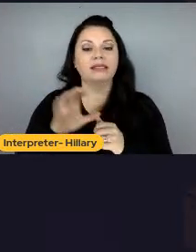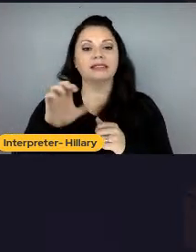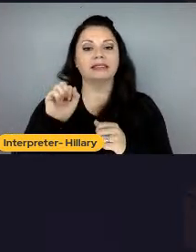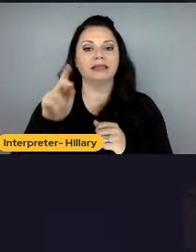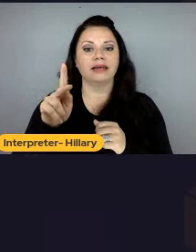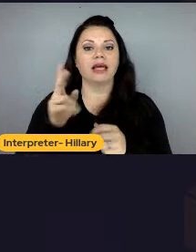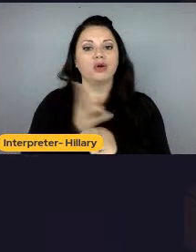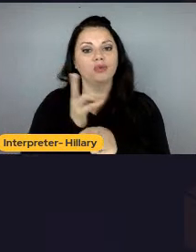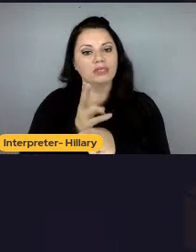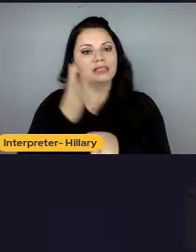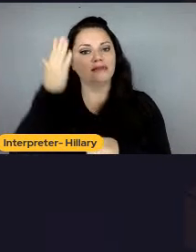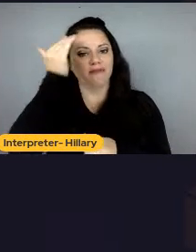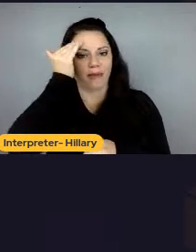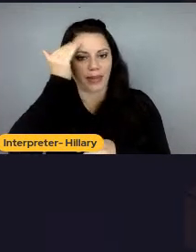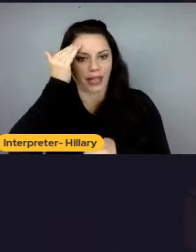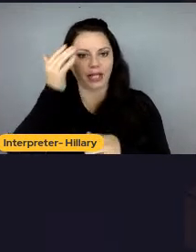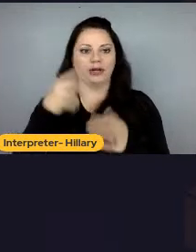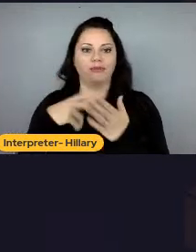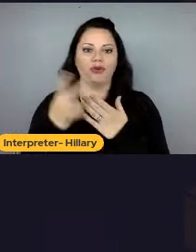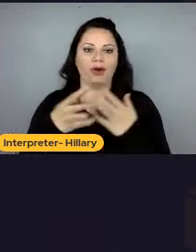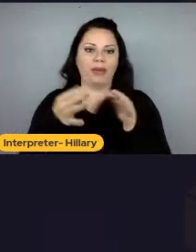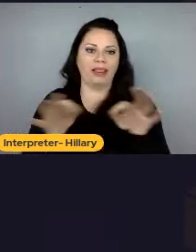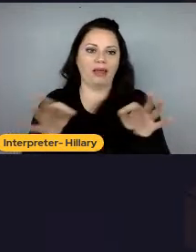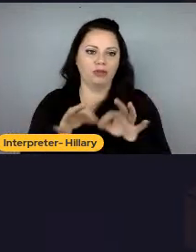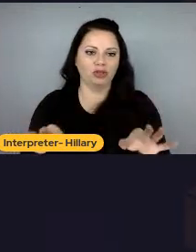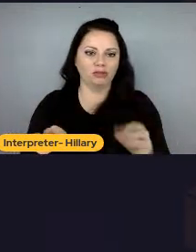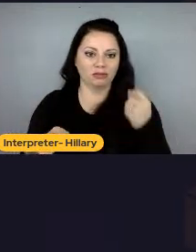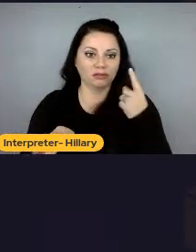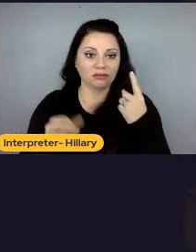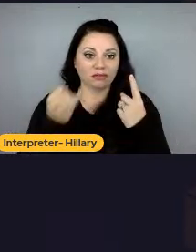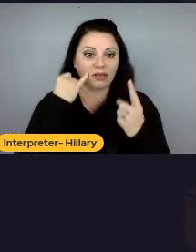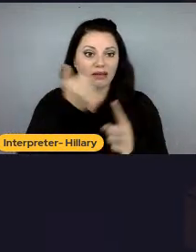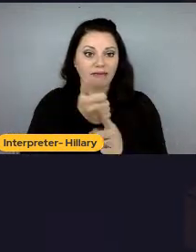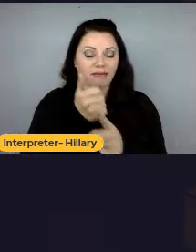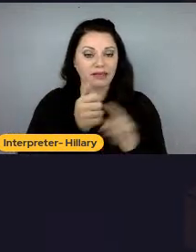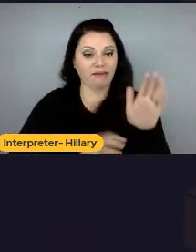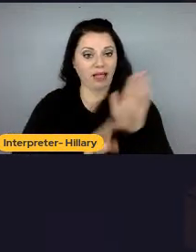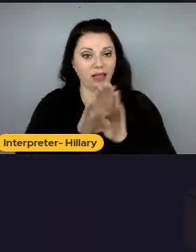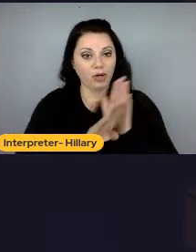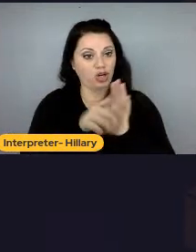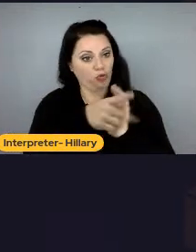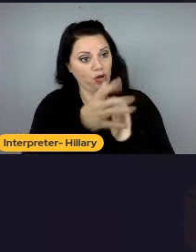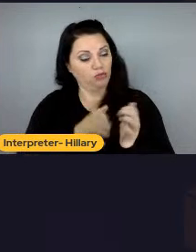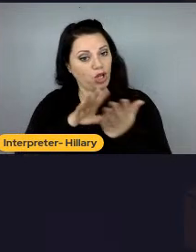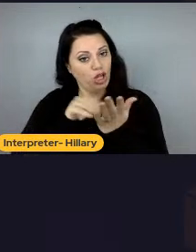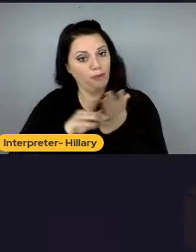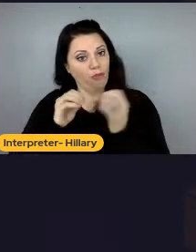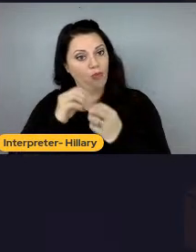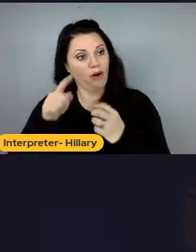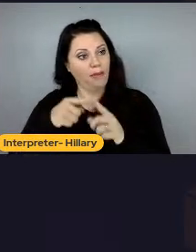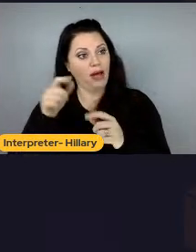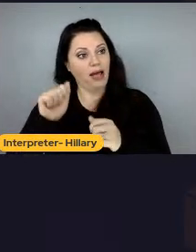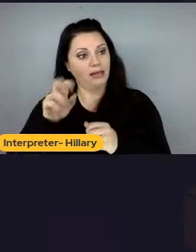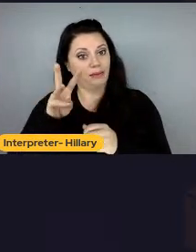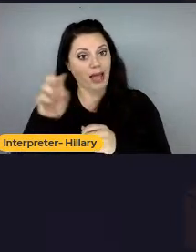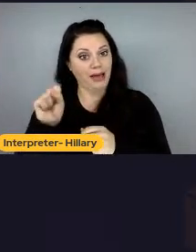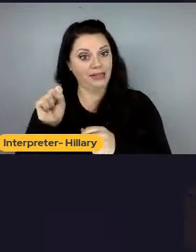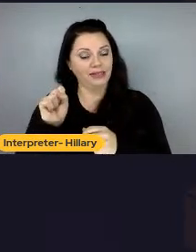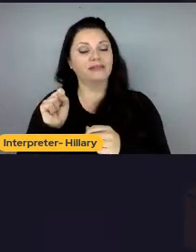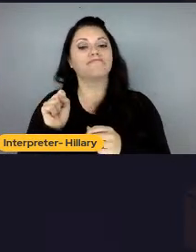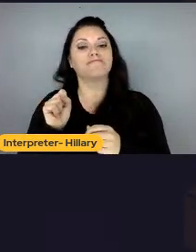familiar programming languages. So if you're a developer and you're looking to learn more about AWS, chances